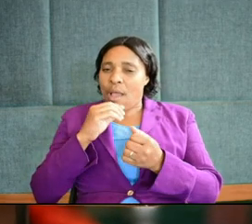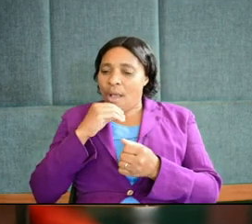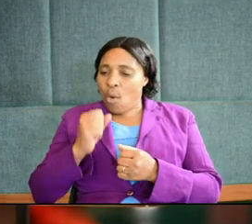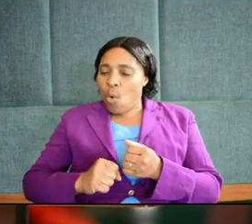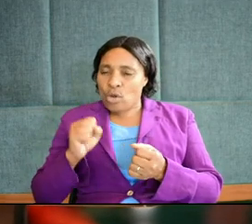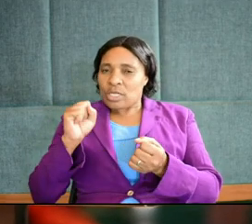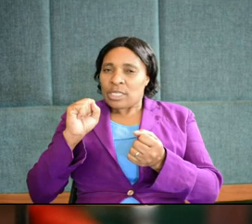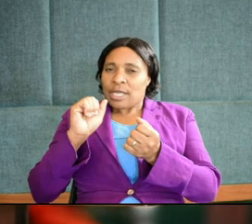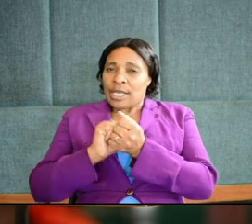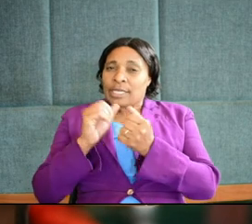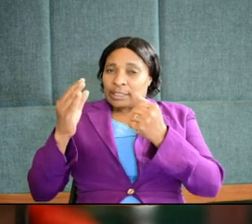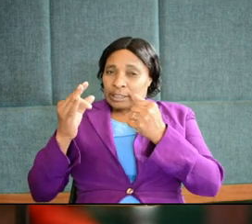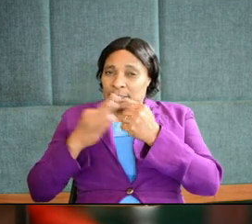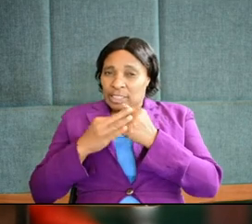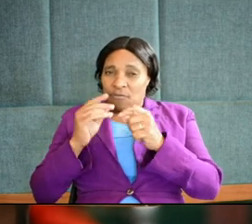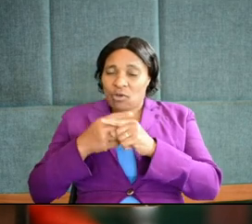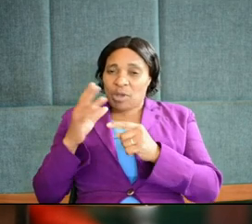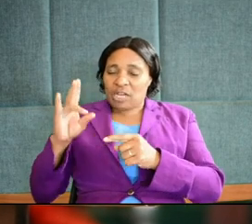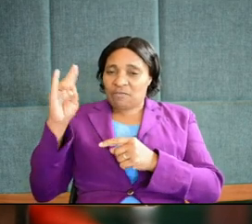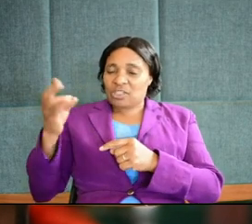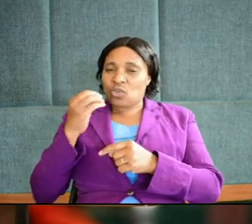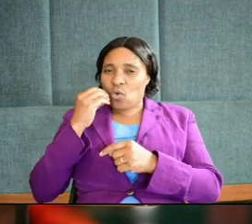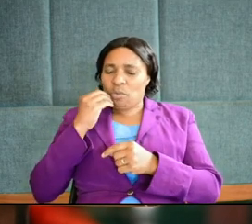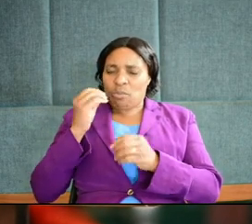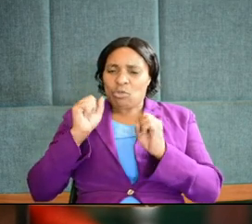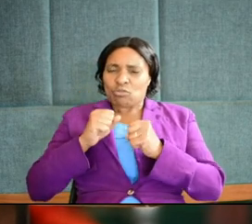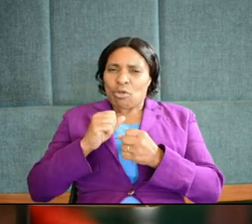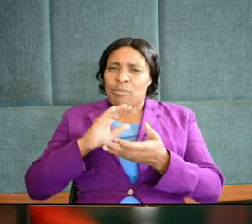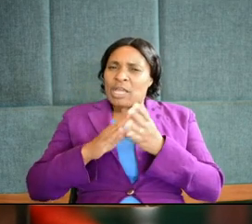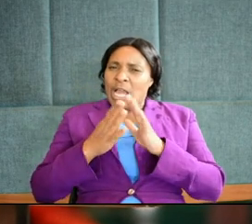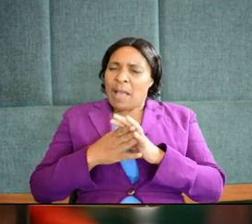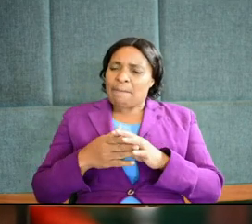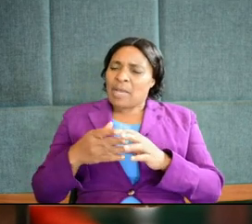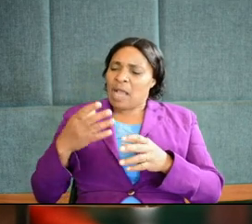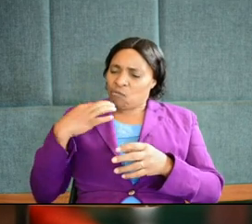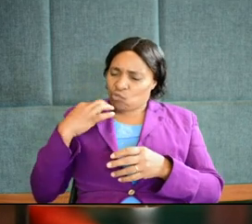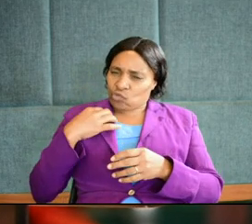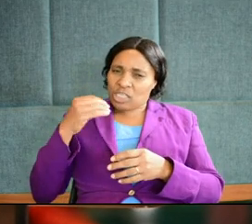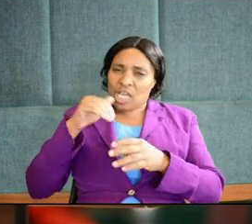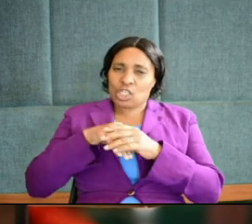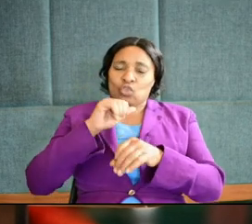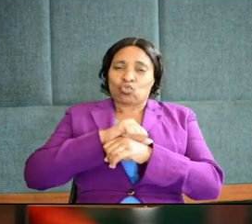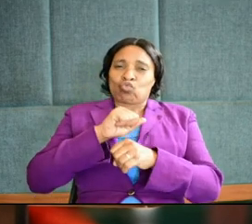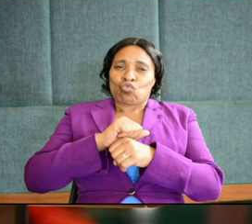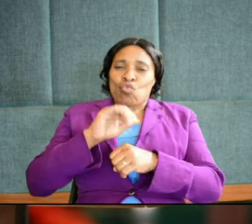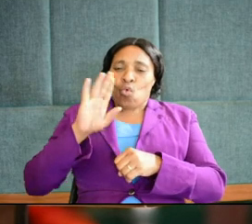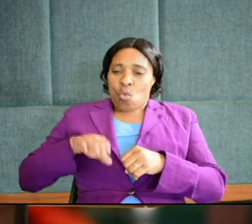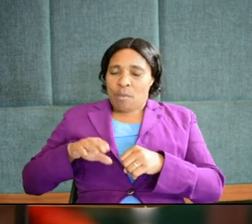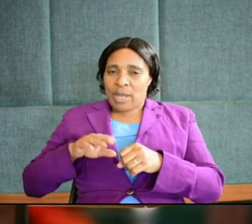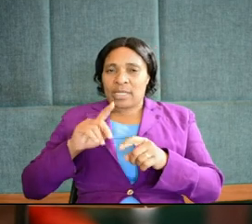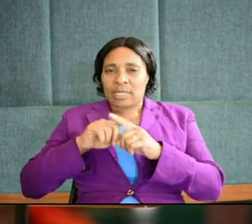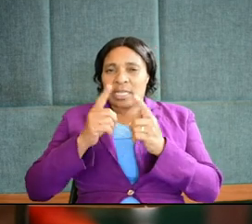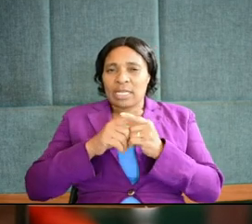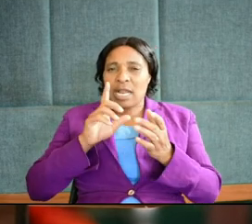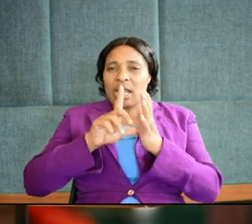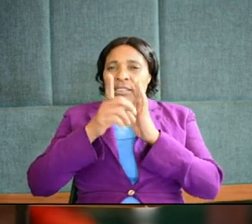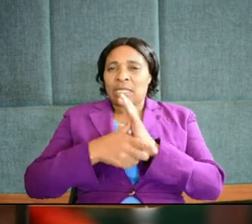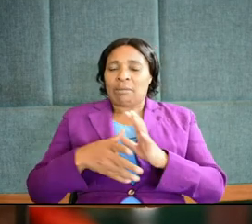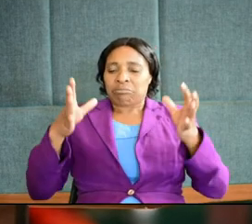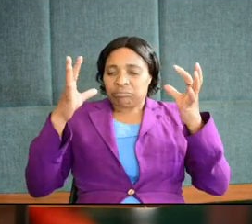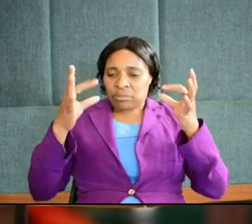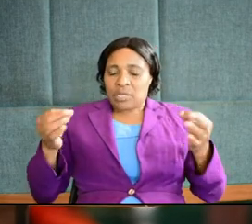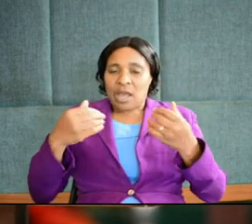an Adventist home. He befriended a young Adventist woman working as a volunteer in the school. The two began to date and later got